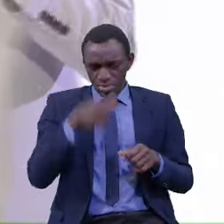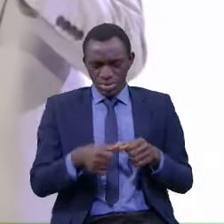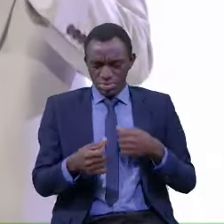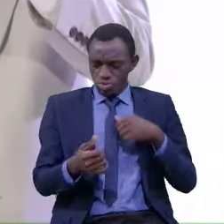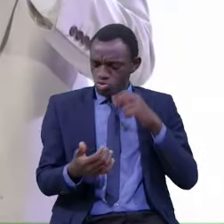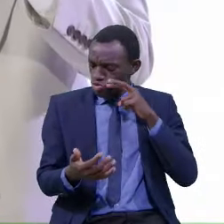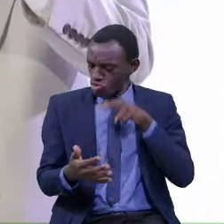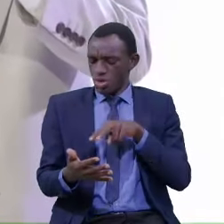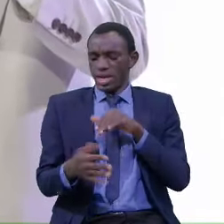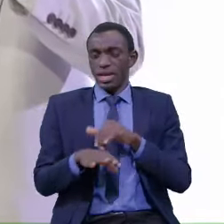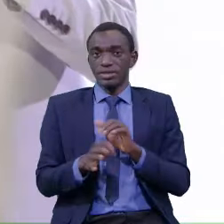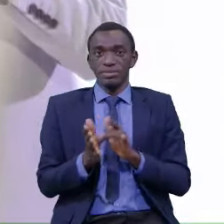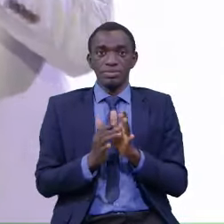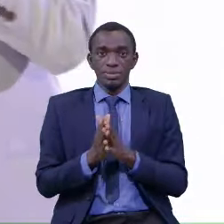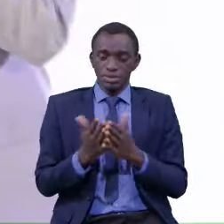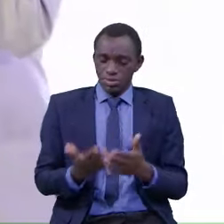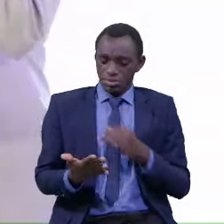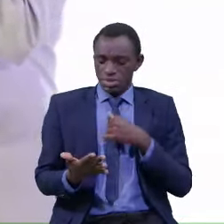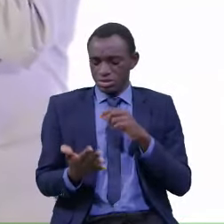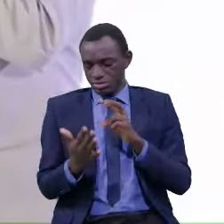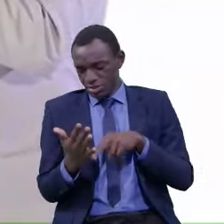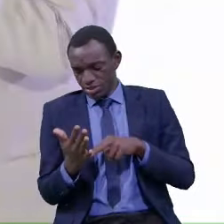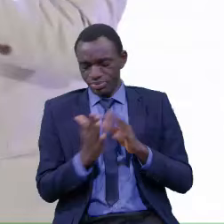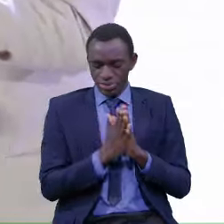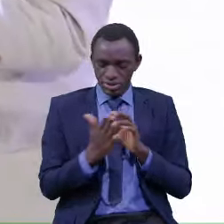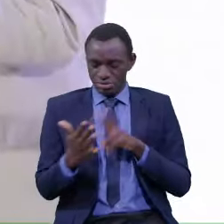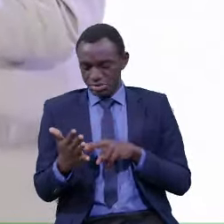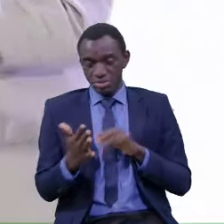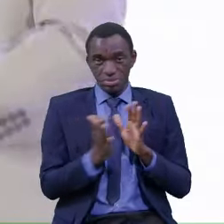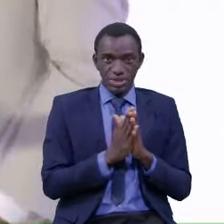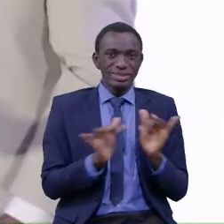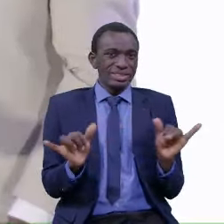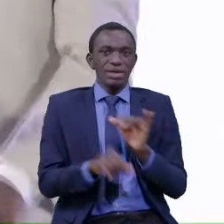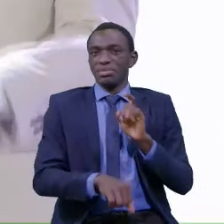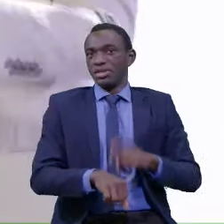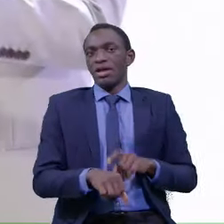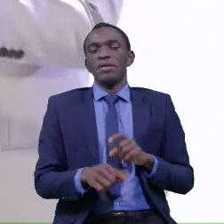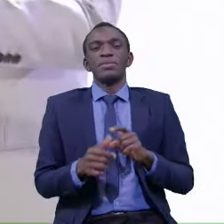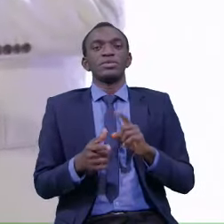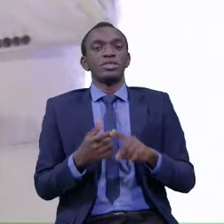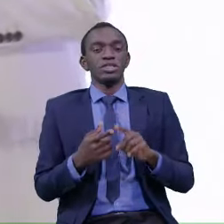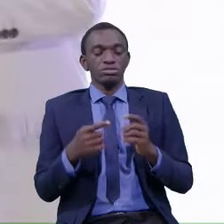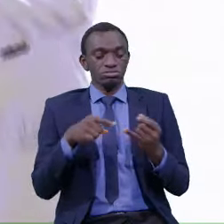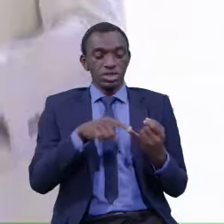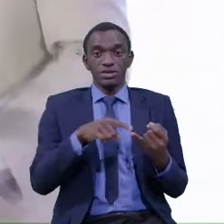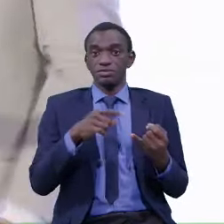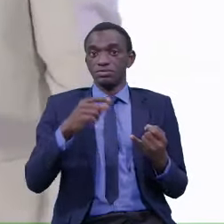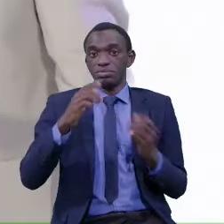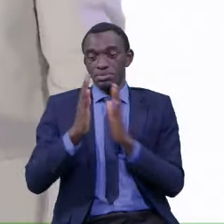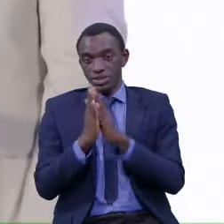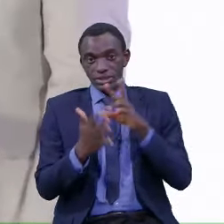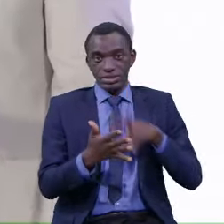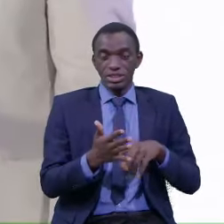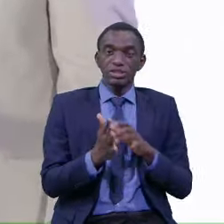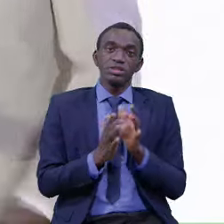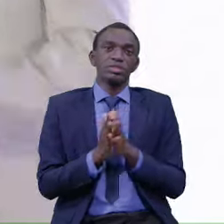praying, reading the scripture. And then it says, wherefore, he says, God